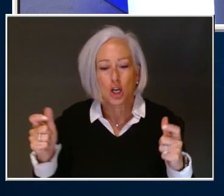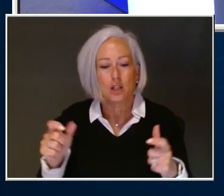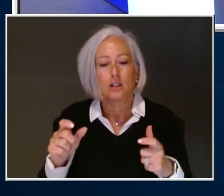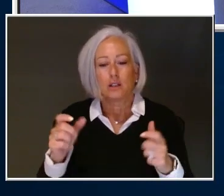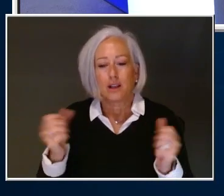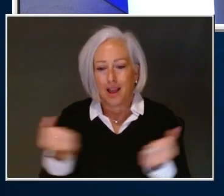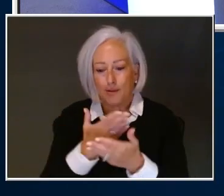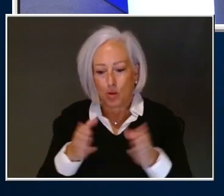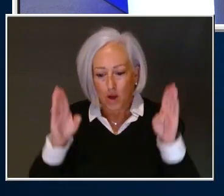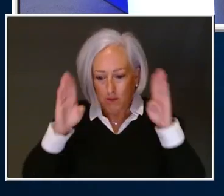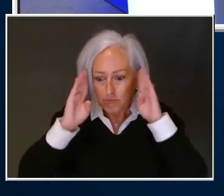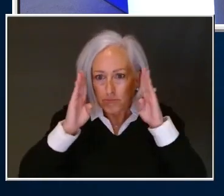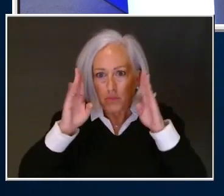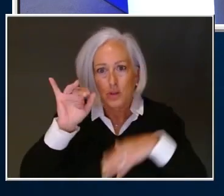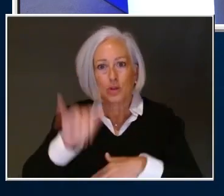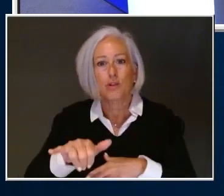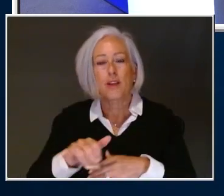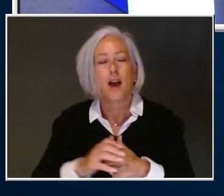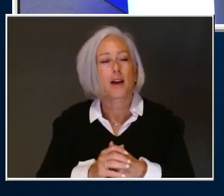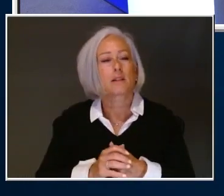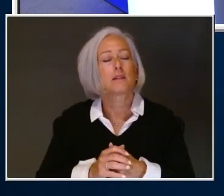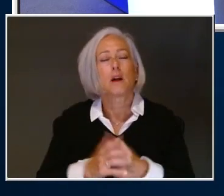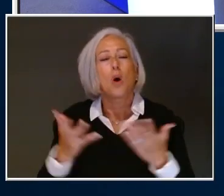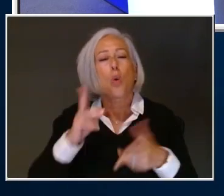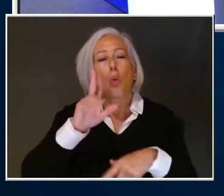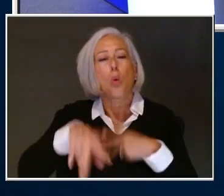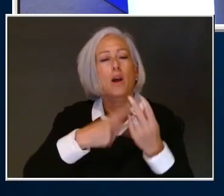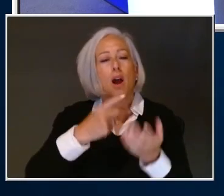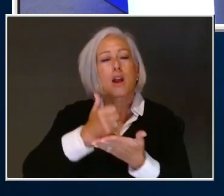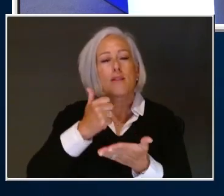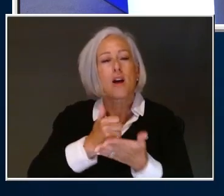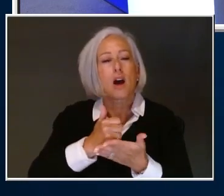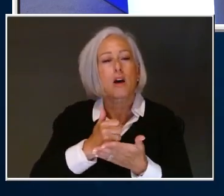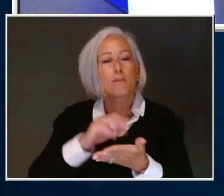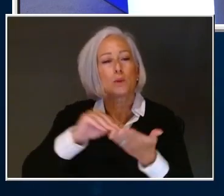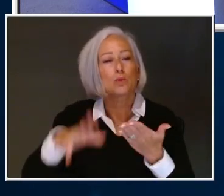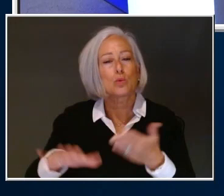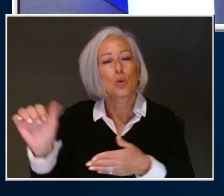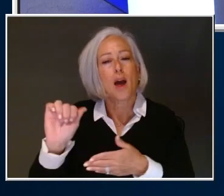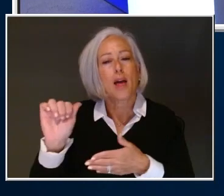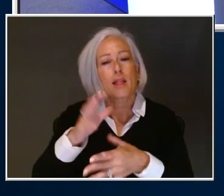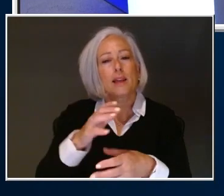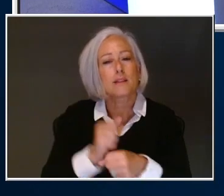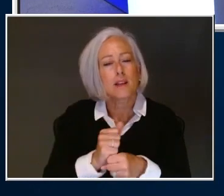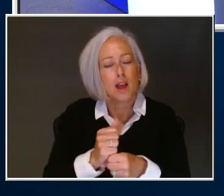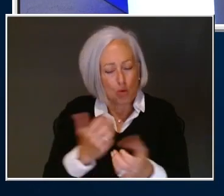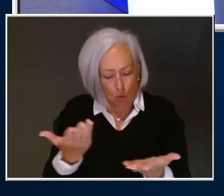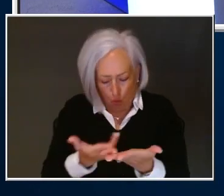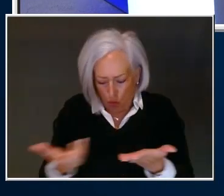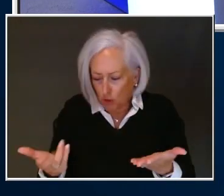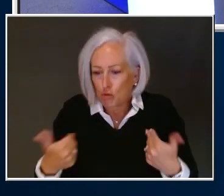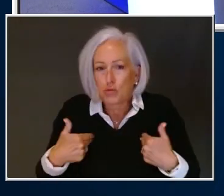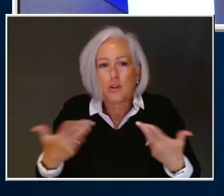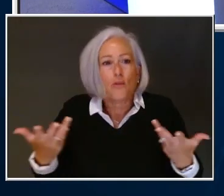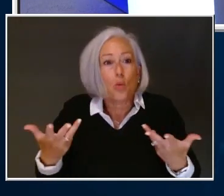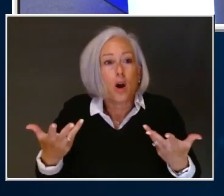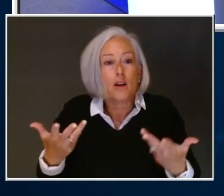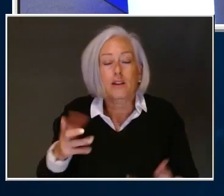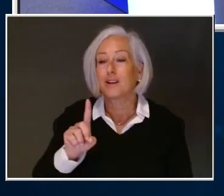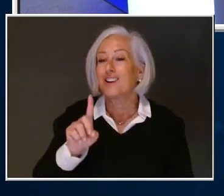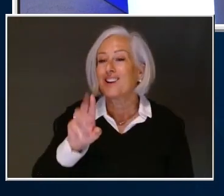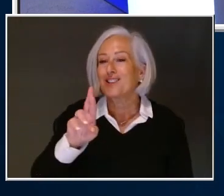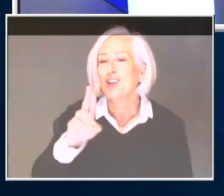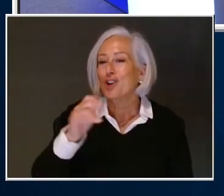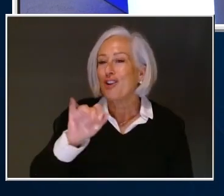kind of help are student athletes able to get? What kind of resources are there? I don't know, Dr. Harrell, you might be the best one to